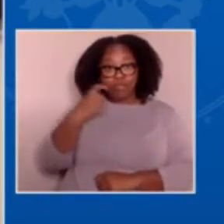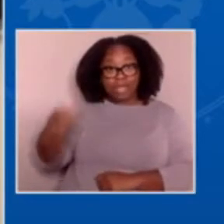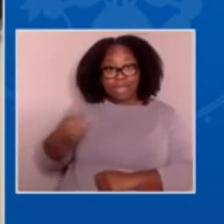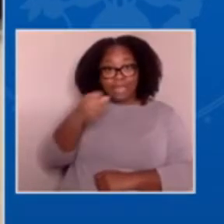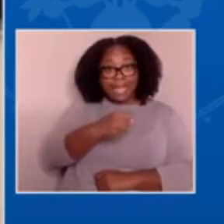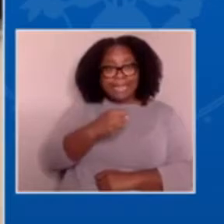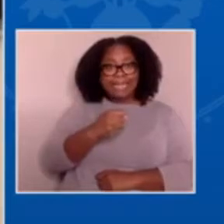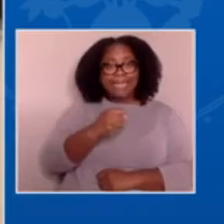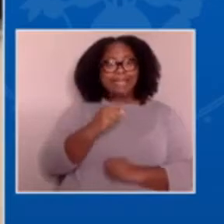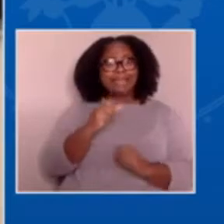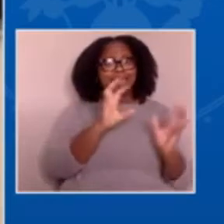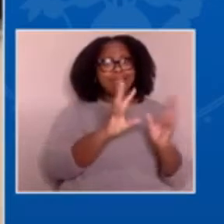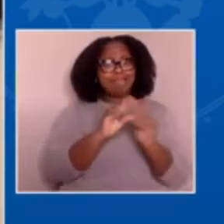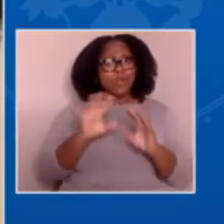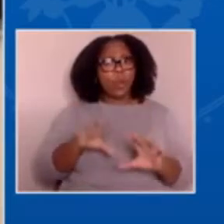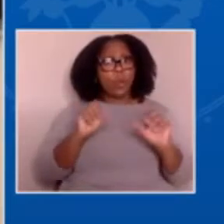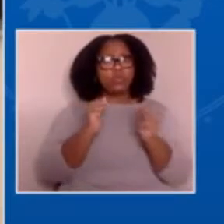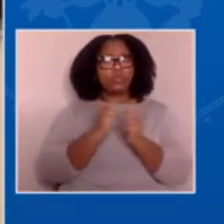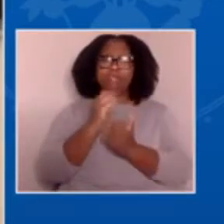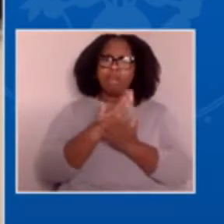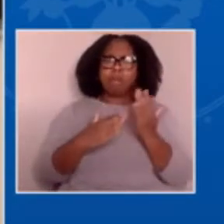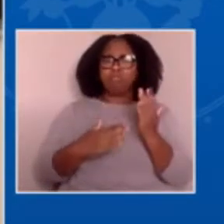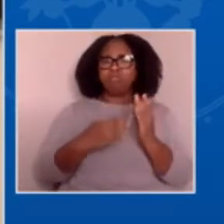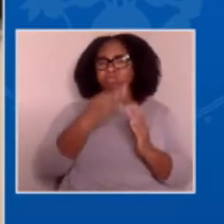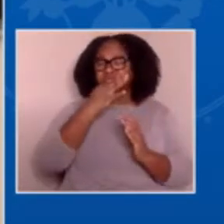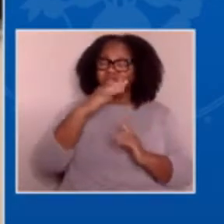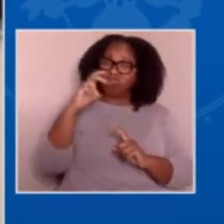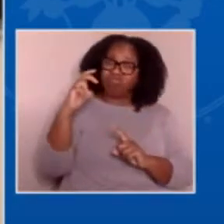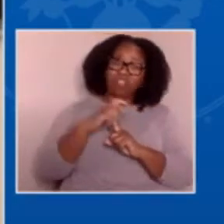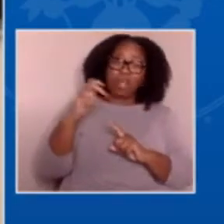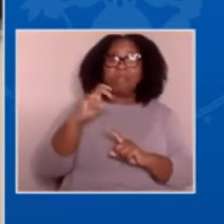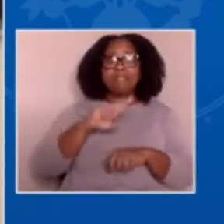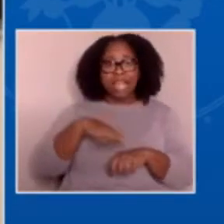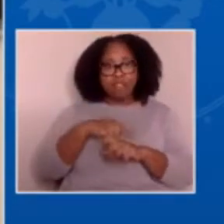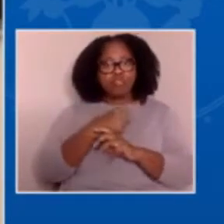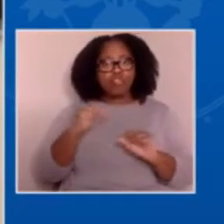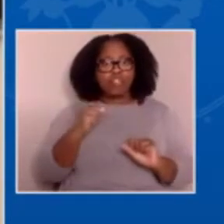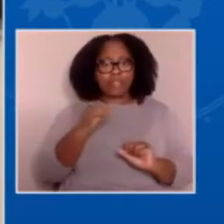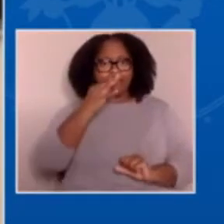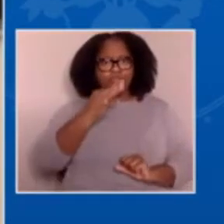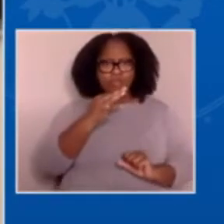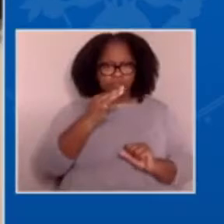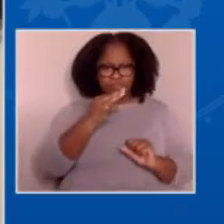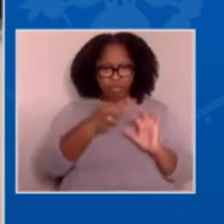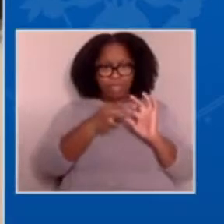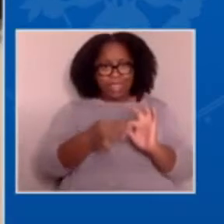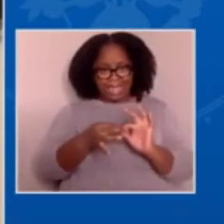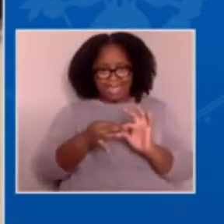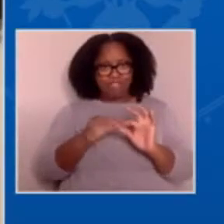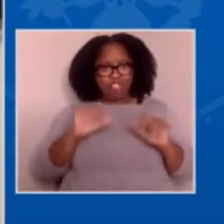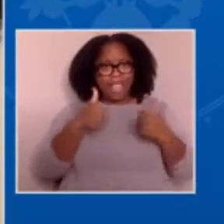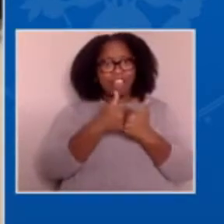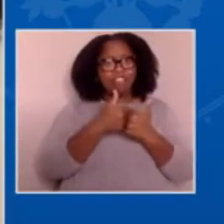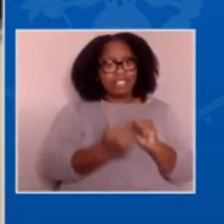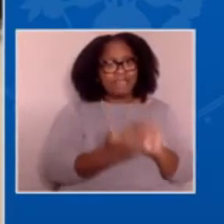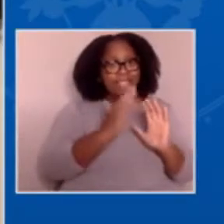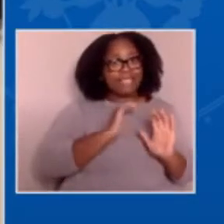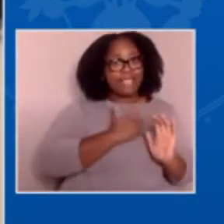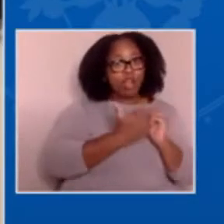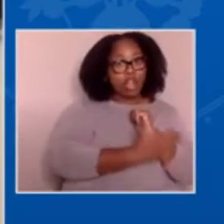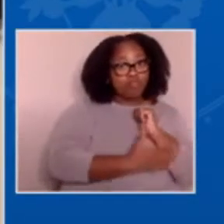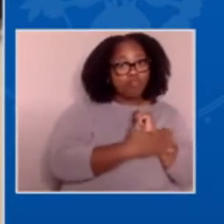country's most experienced National Security Experts uh about the challenges faced in our country and our institutions including the